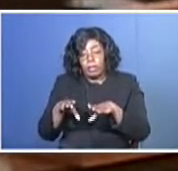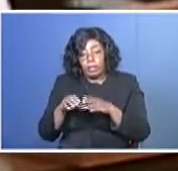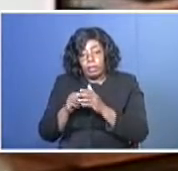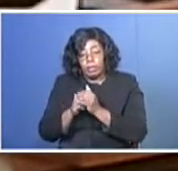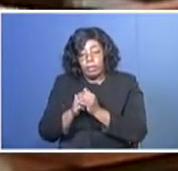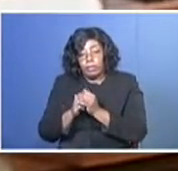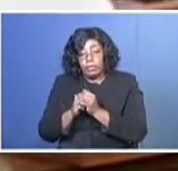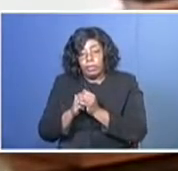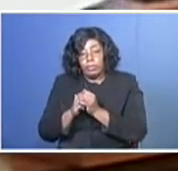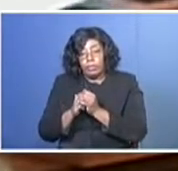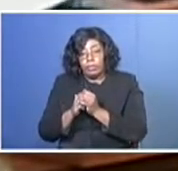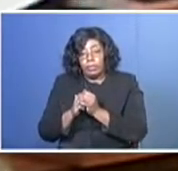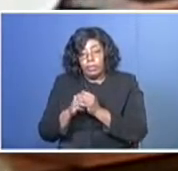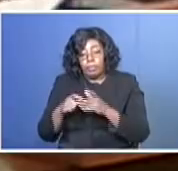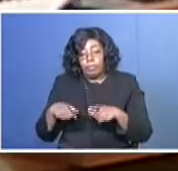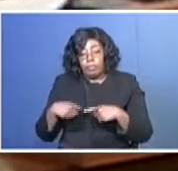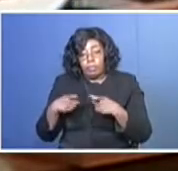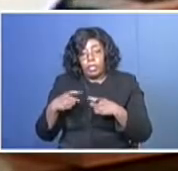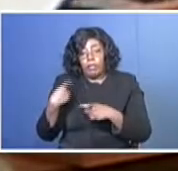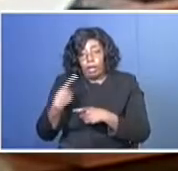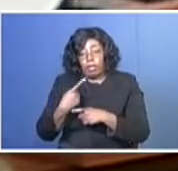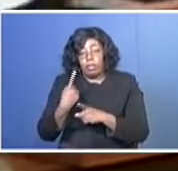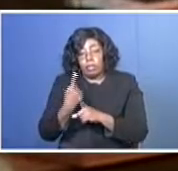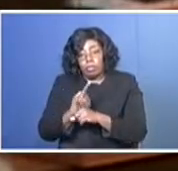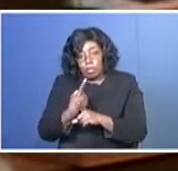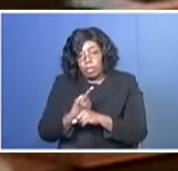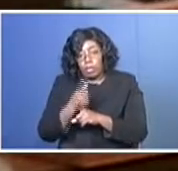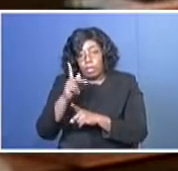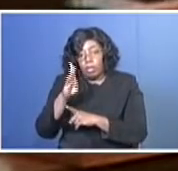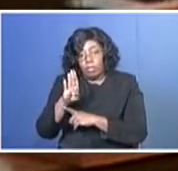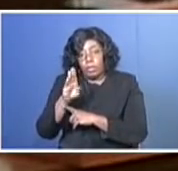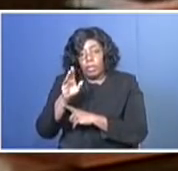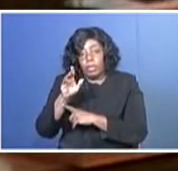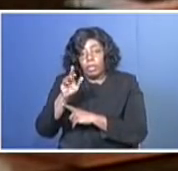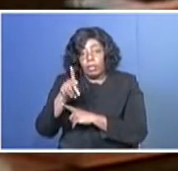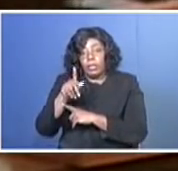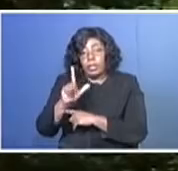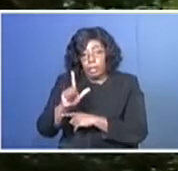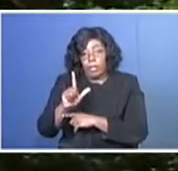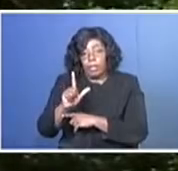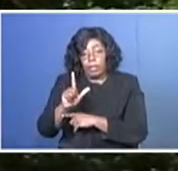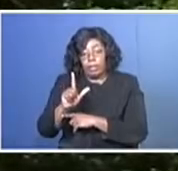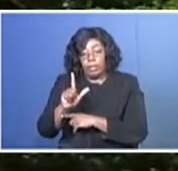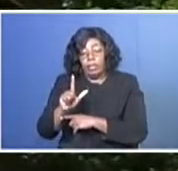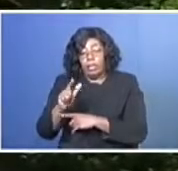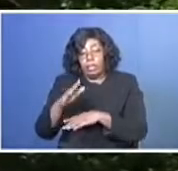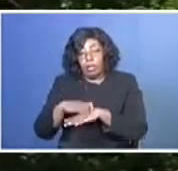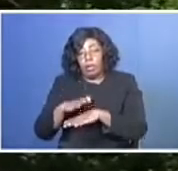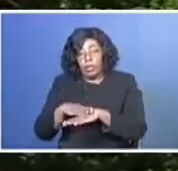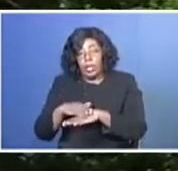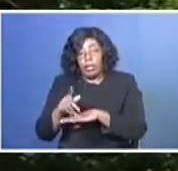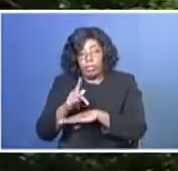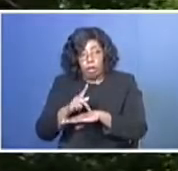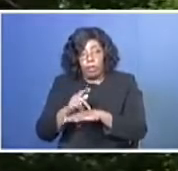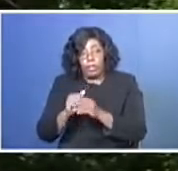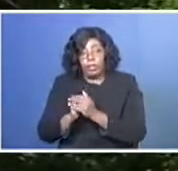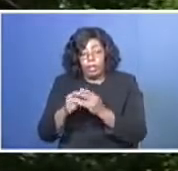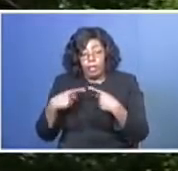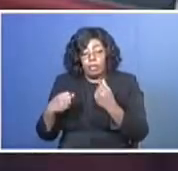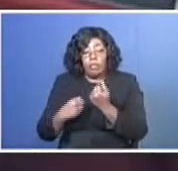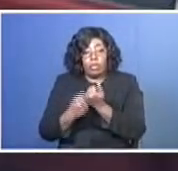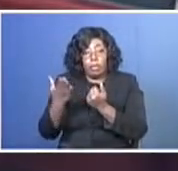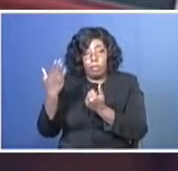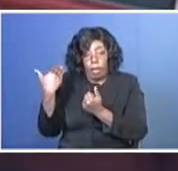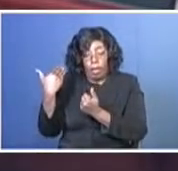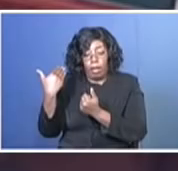the opportunity to regularize BPL's existence on their property. The resolution getting endorsement from former